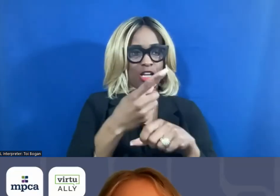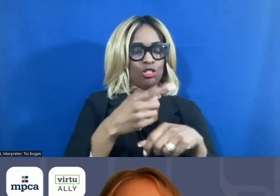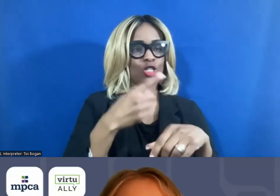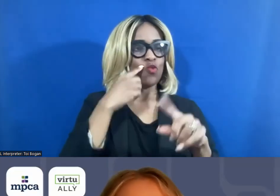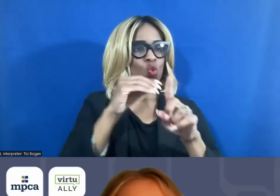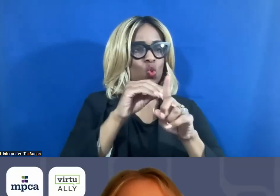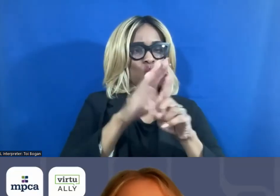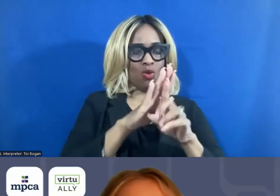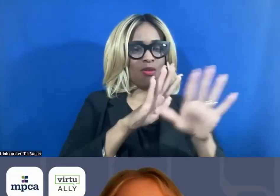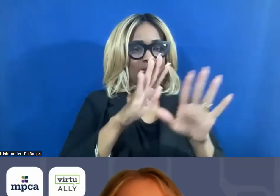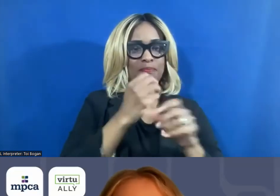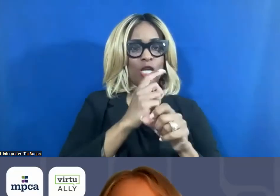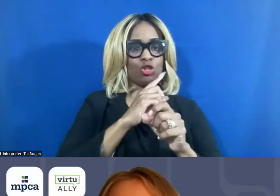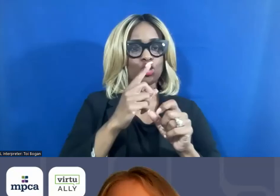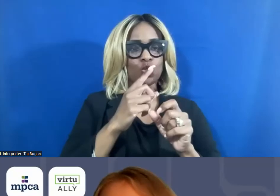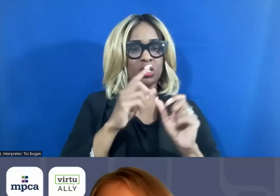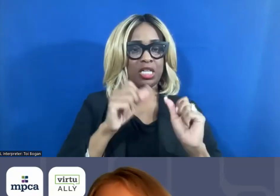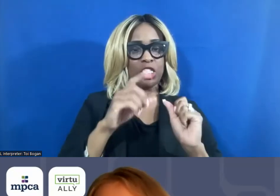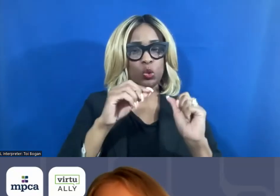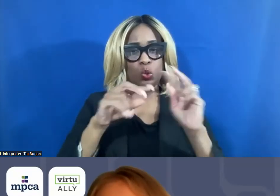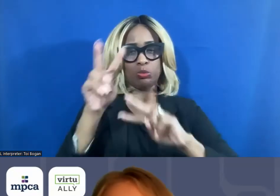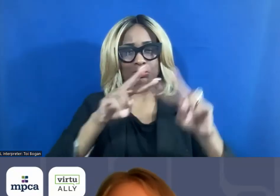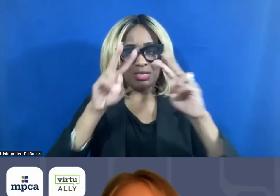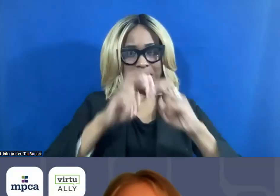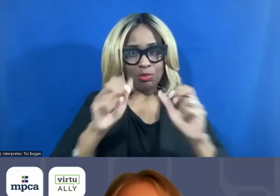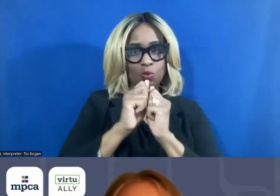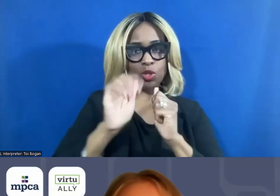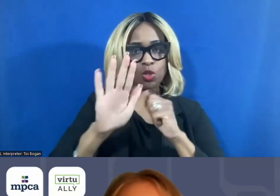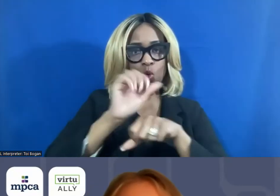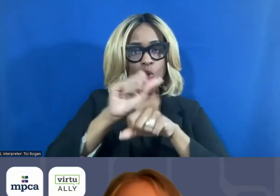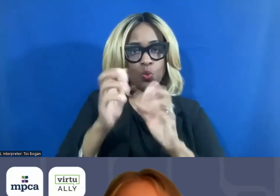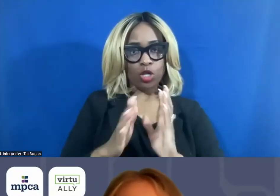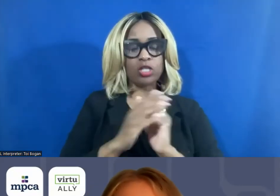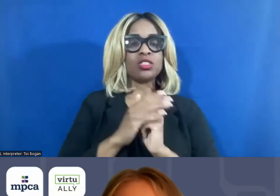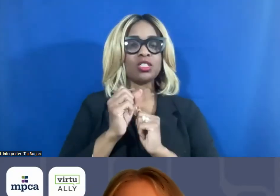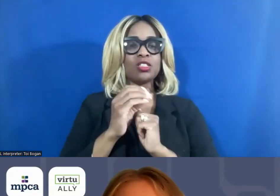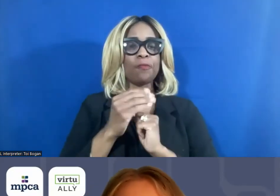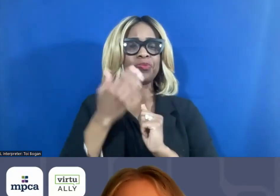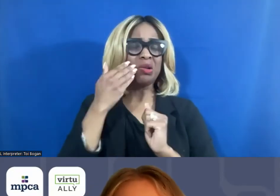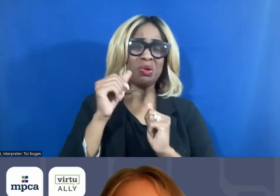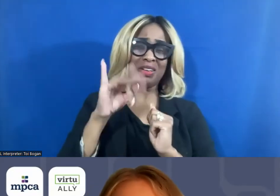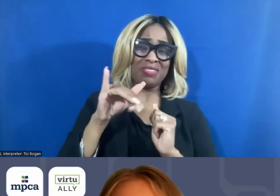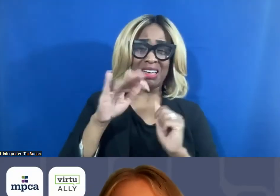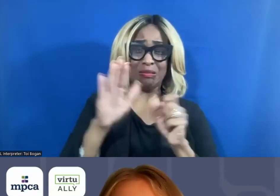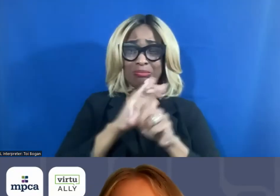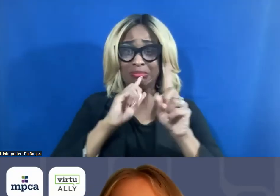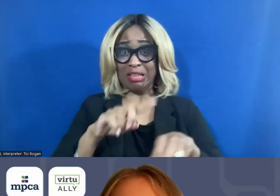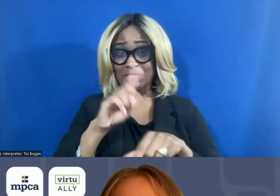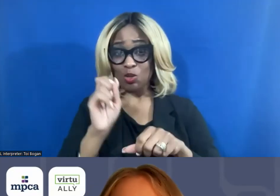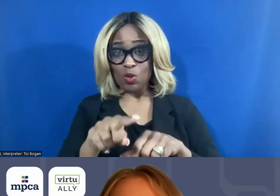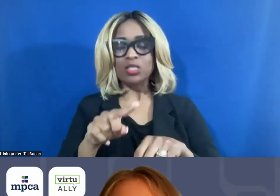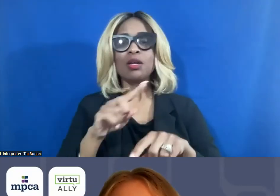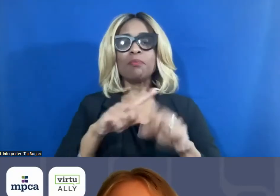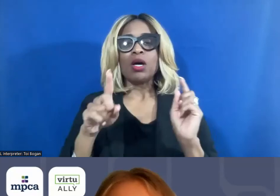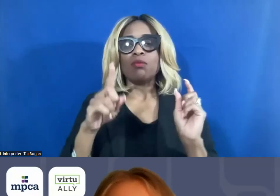we can do assessments with your workers. So I don't know if that quite answered your question, Marissa.